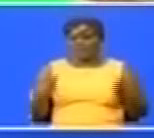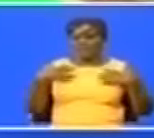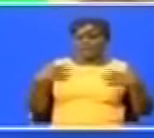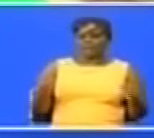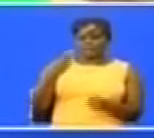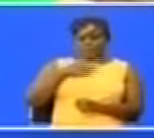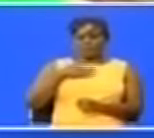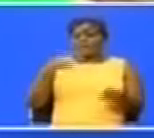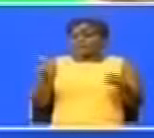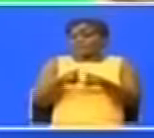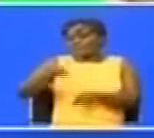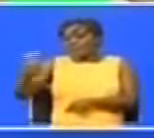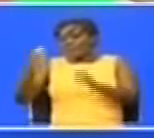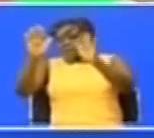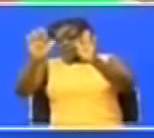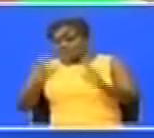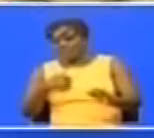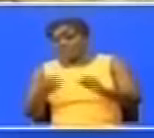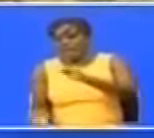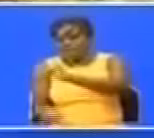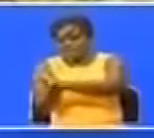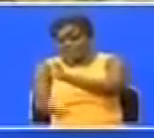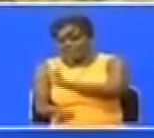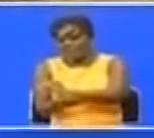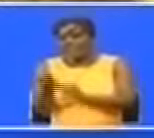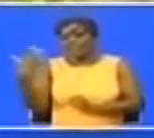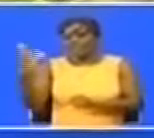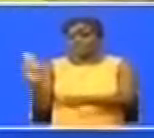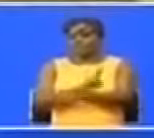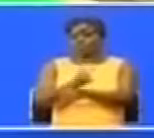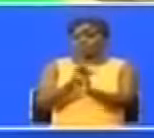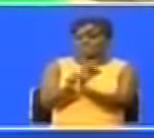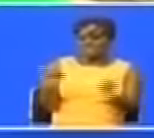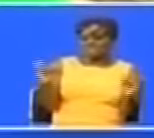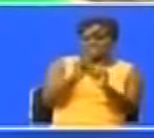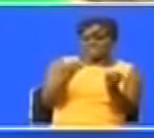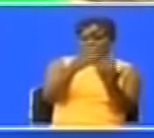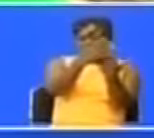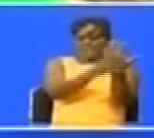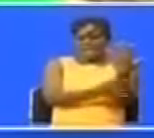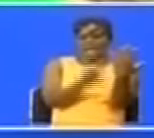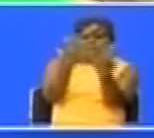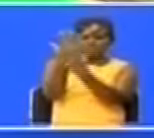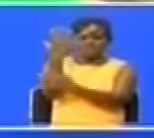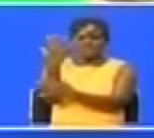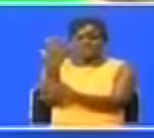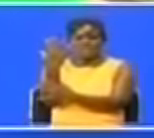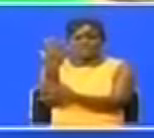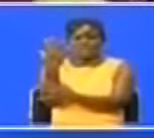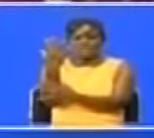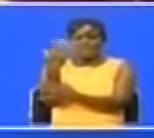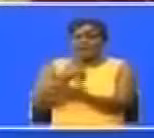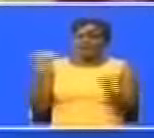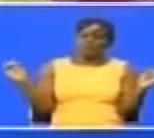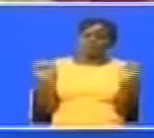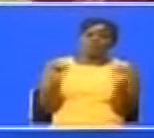zetu. Alafu kitu kingine ni kwa na shauri vifaa vya kufanyia usafi, kama hivi tunapata shida unapofanya usafi, gloves hamna.